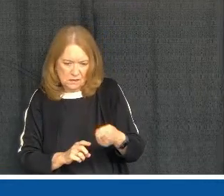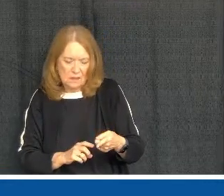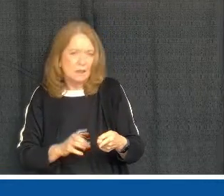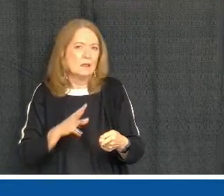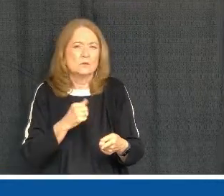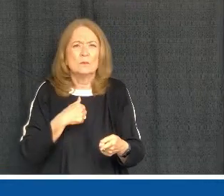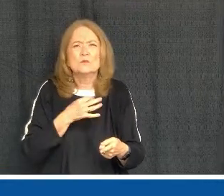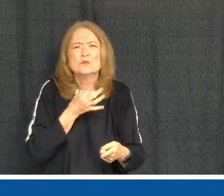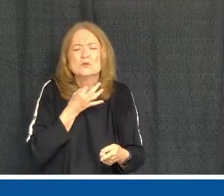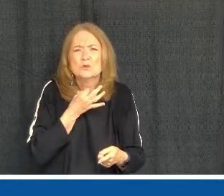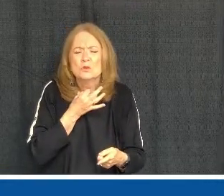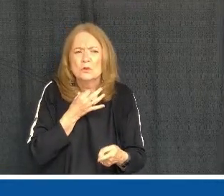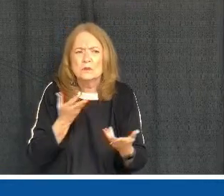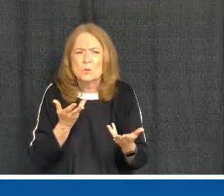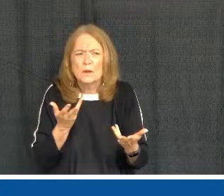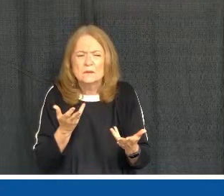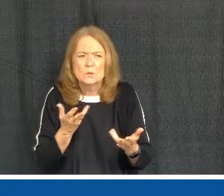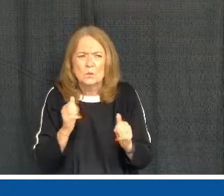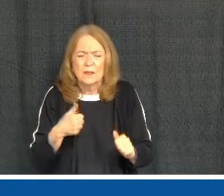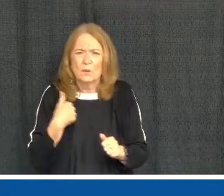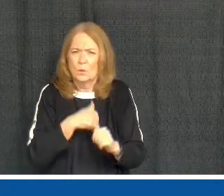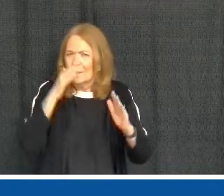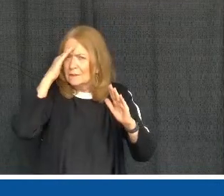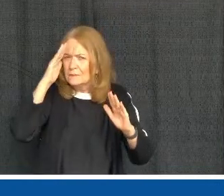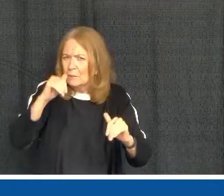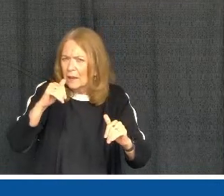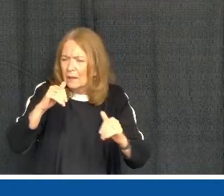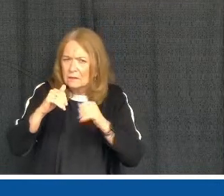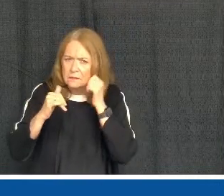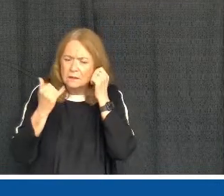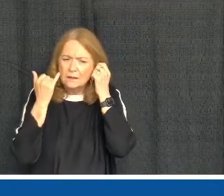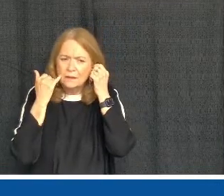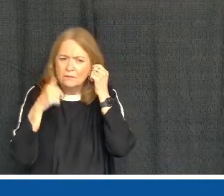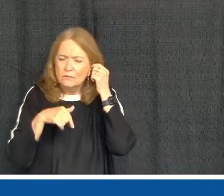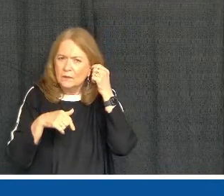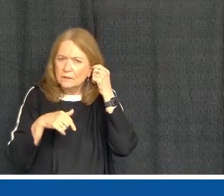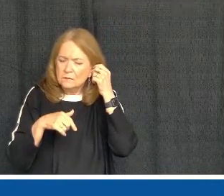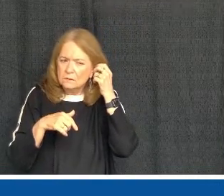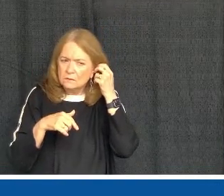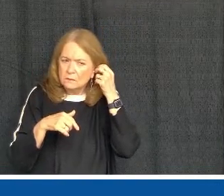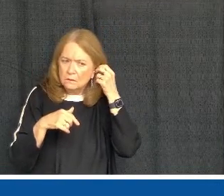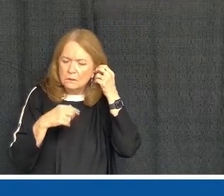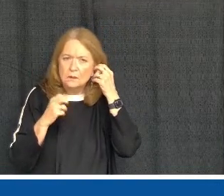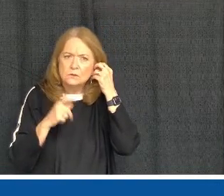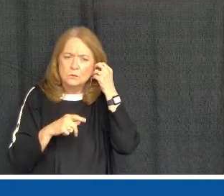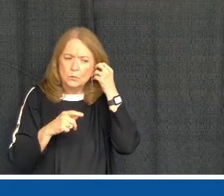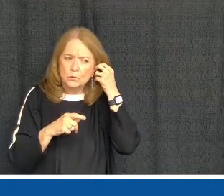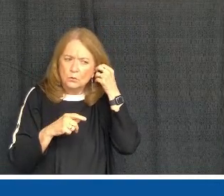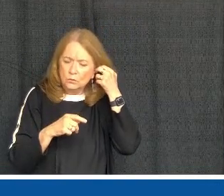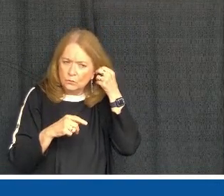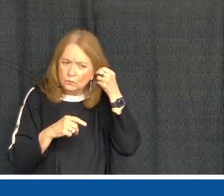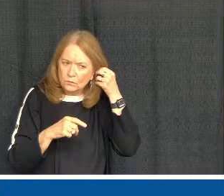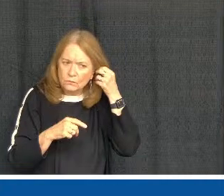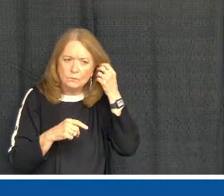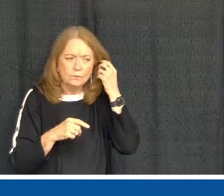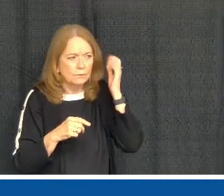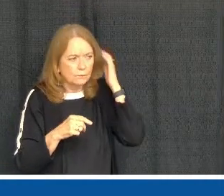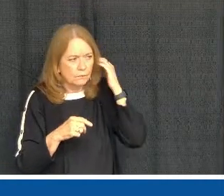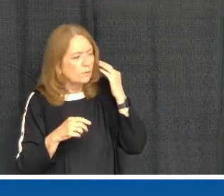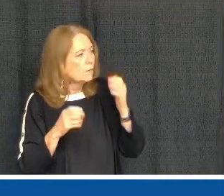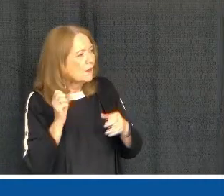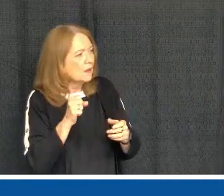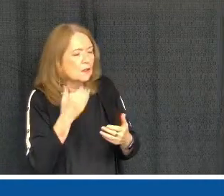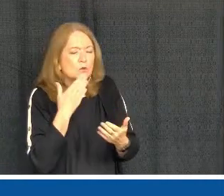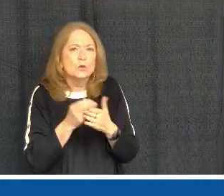just curious, what can we expect if this does get approval for road improvements? Yes, good